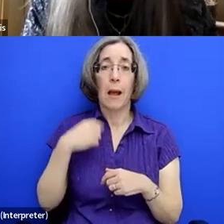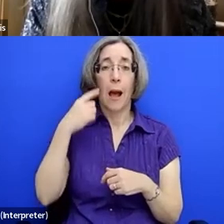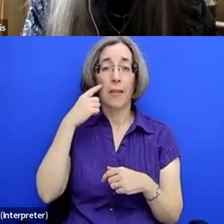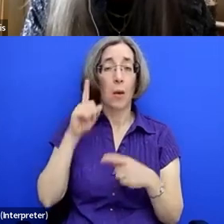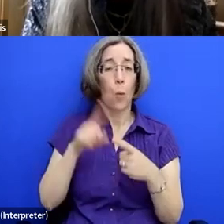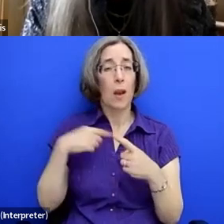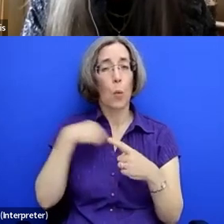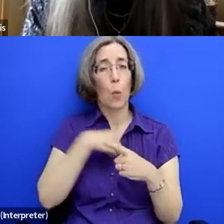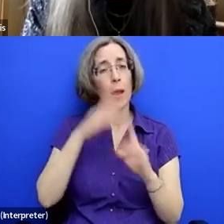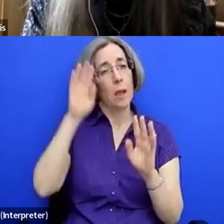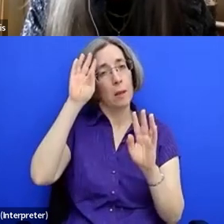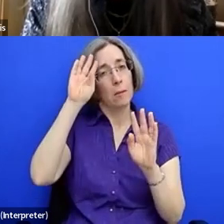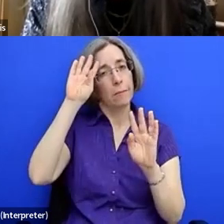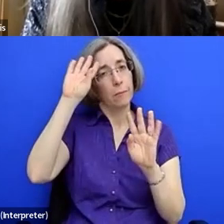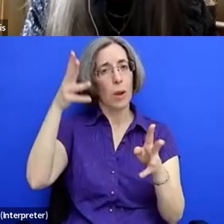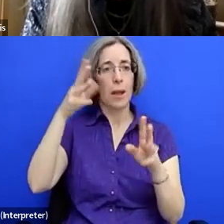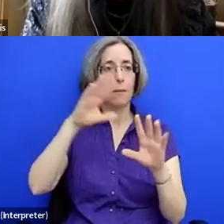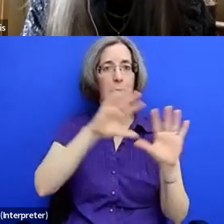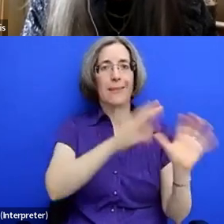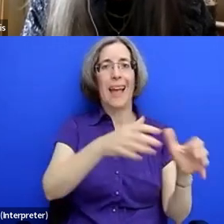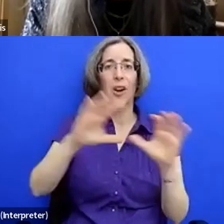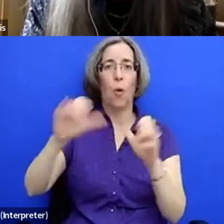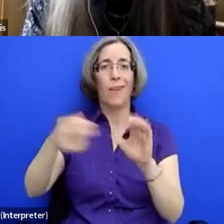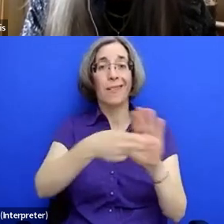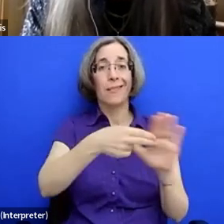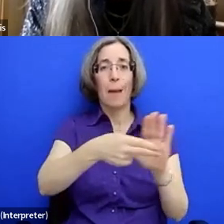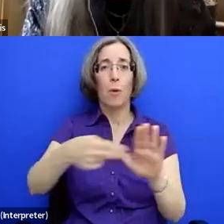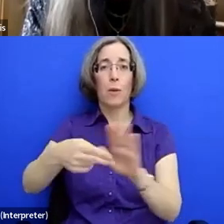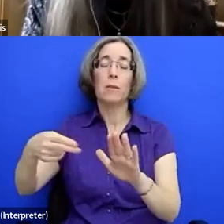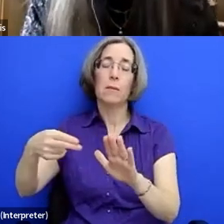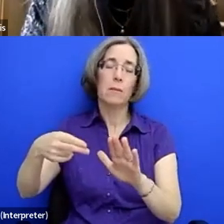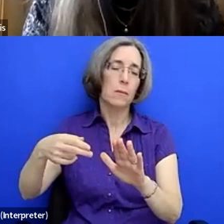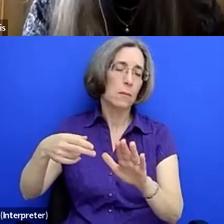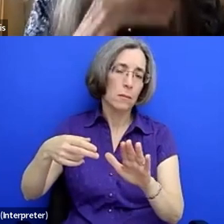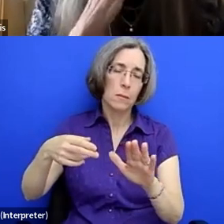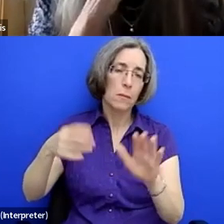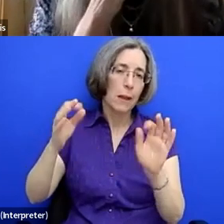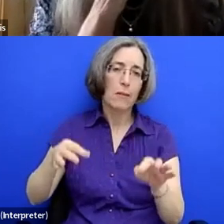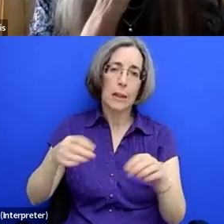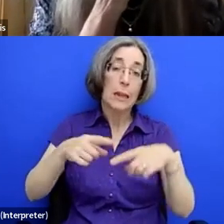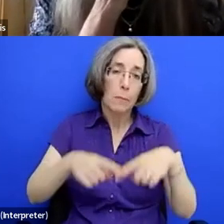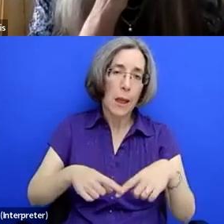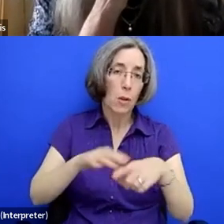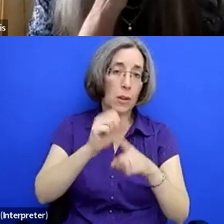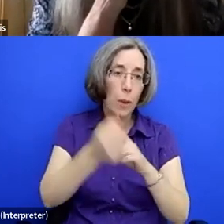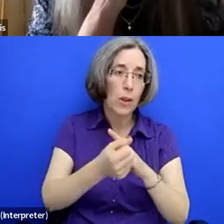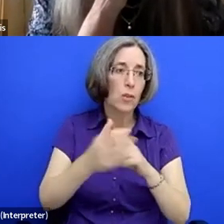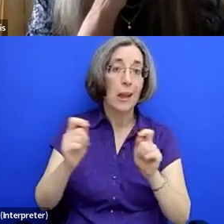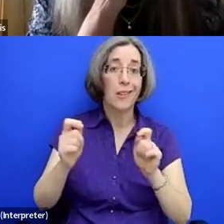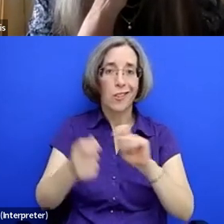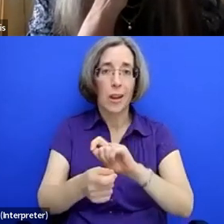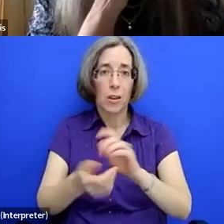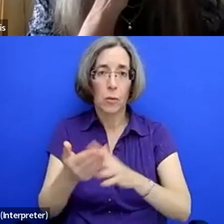and diagnostic labels is certainly contingent and changes over time. And I think what the commenter was also saying is that